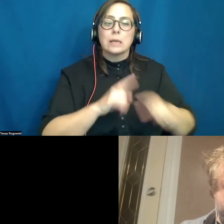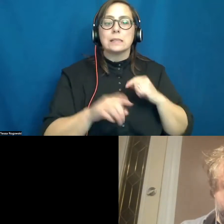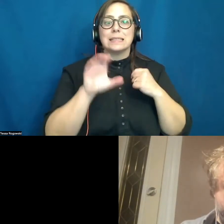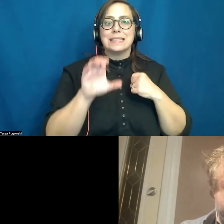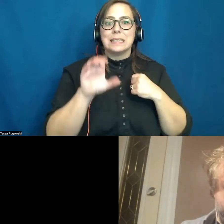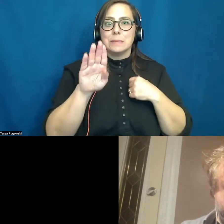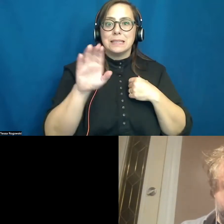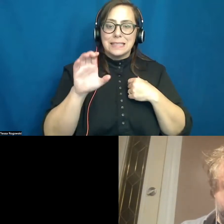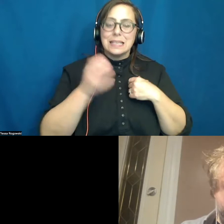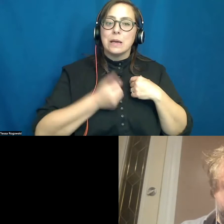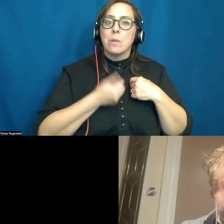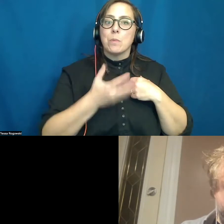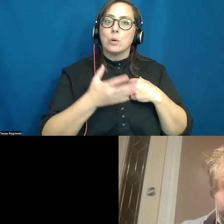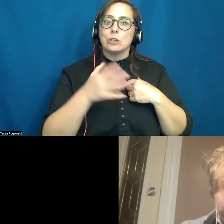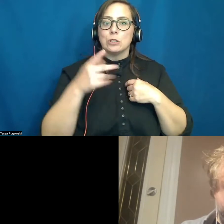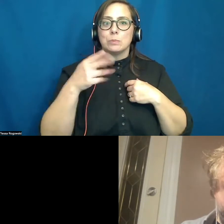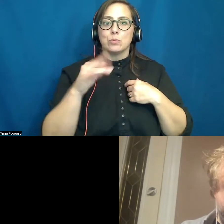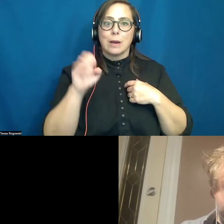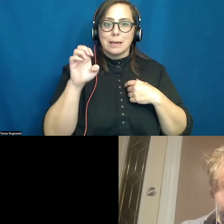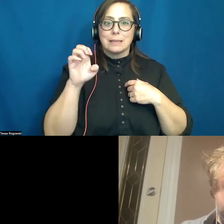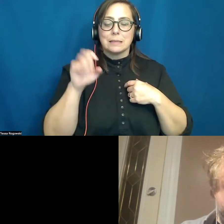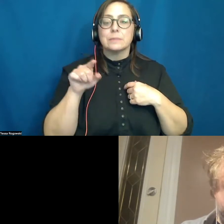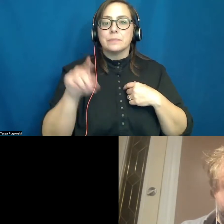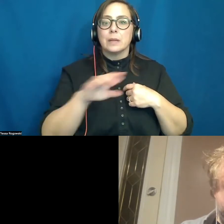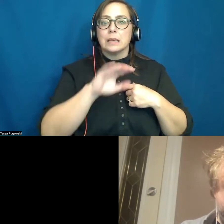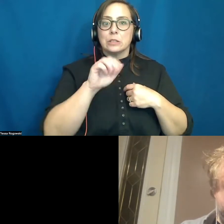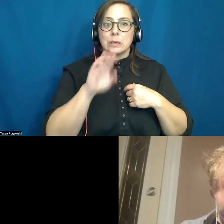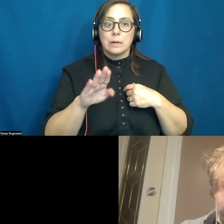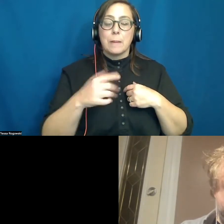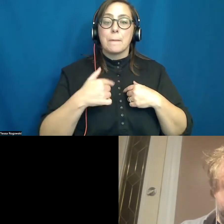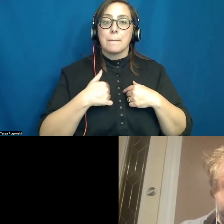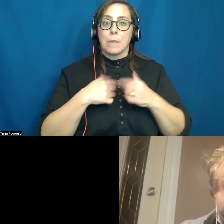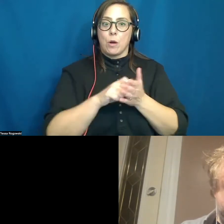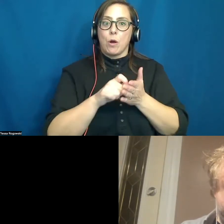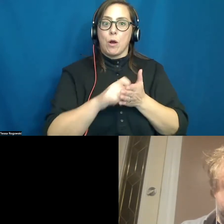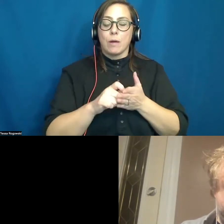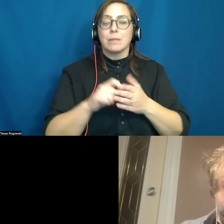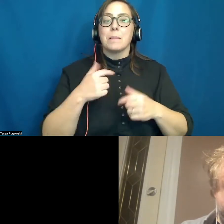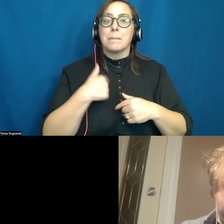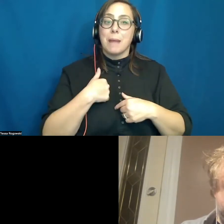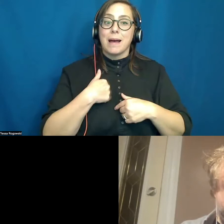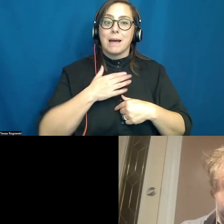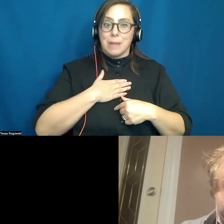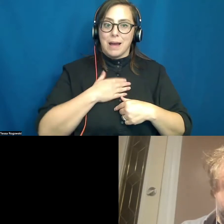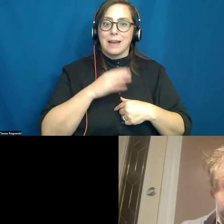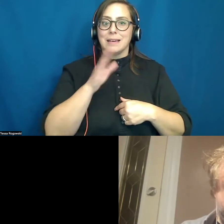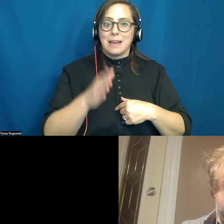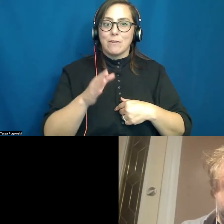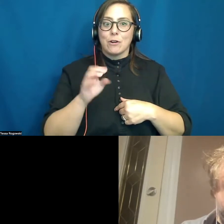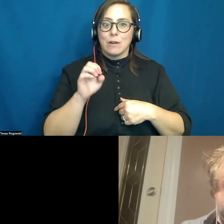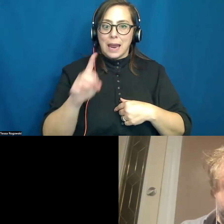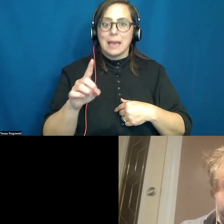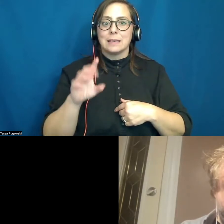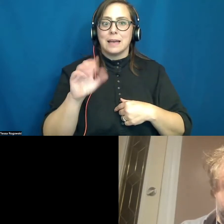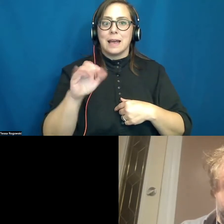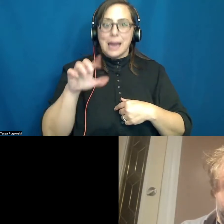Poetry Prize. Jacob is also the author of My Never-Ending Acid Trip, a hybrid work of literary